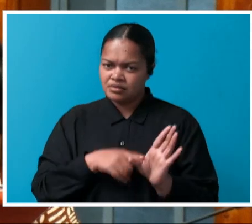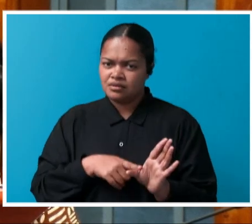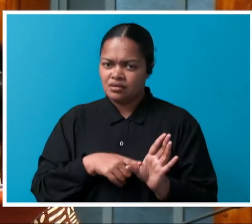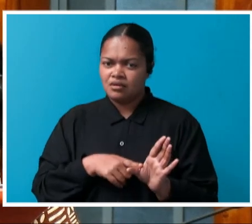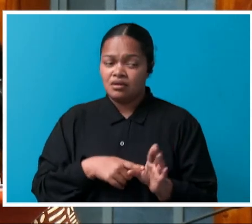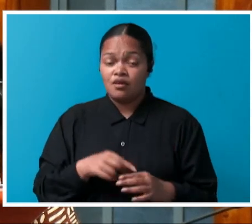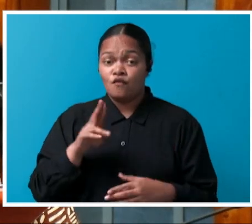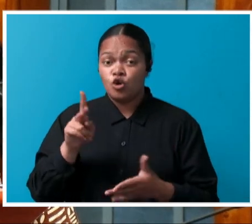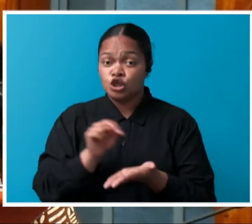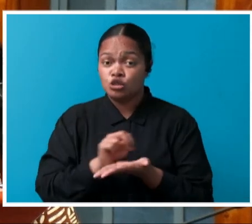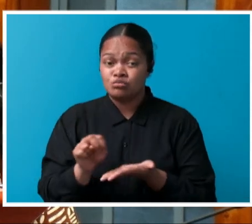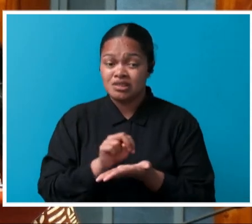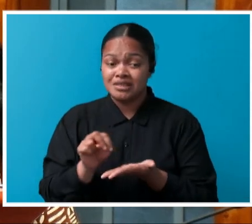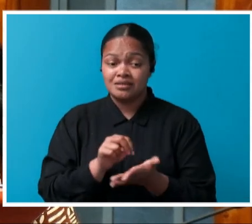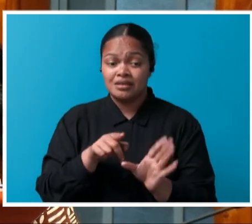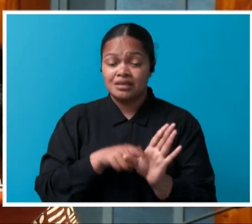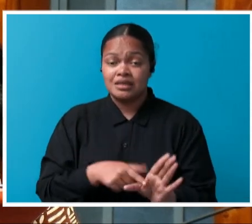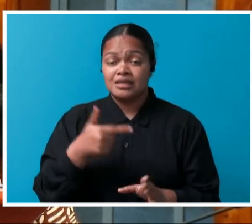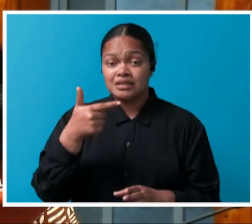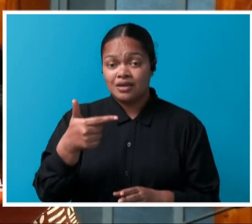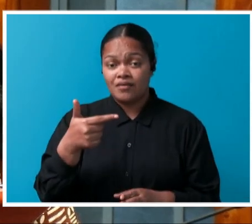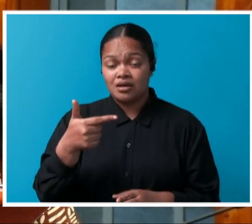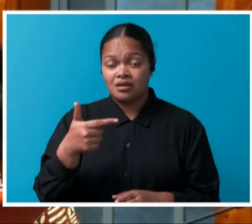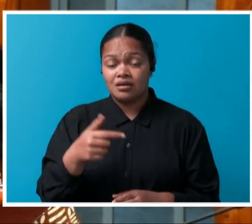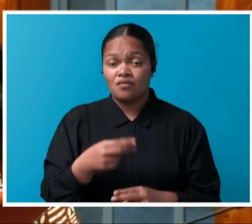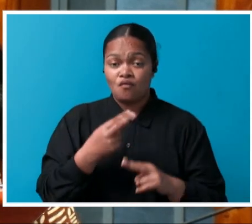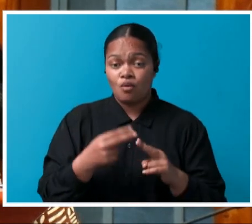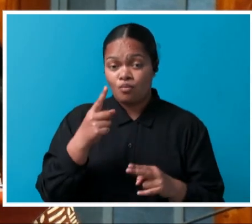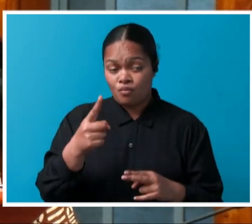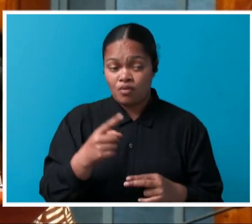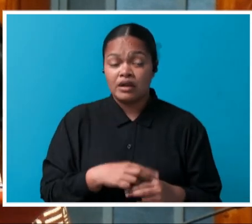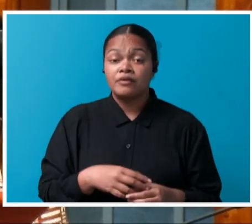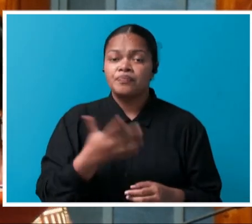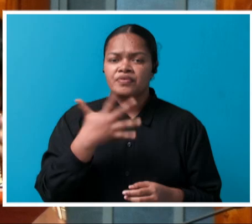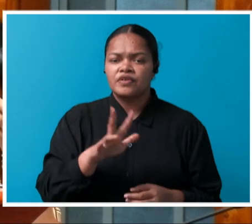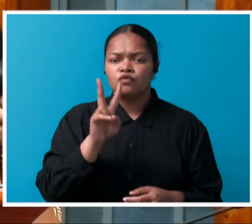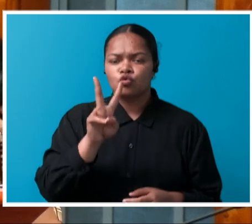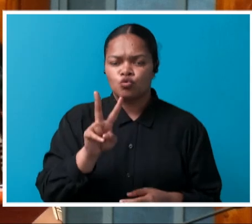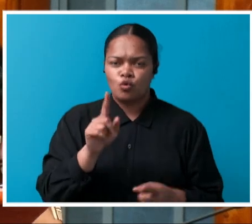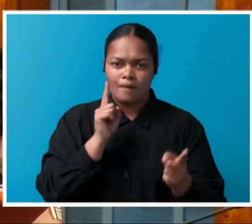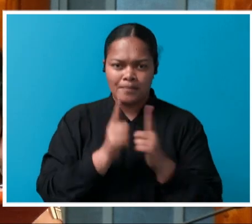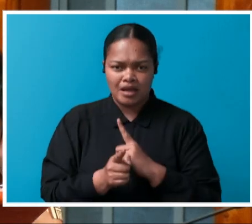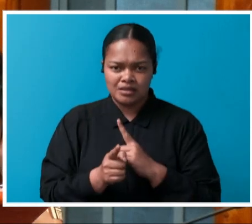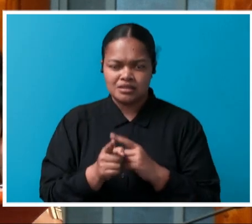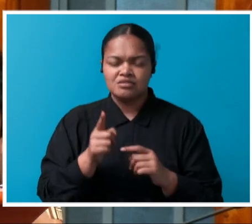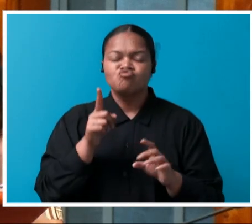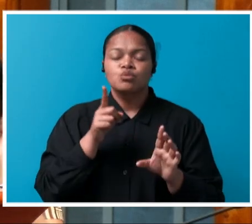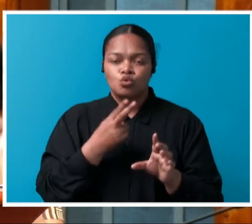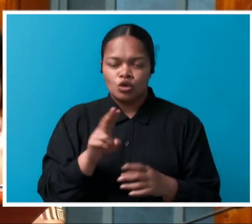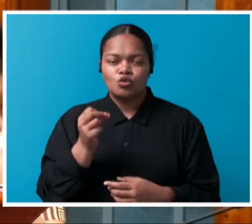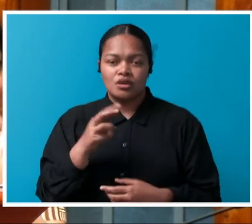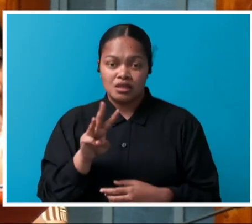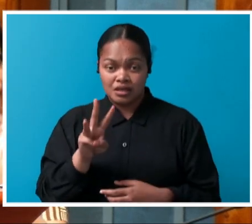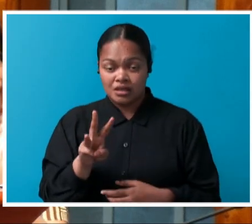For numeracy in year 7, there's also been a massive increase from a 52% pass in 2023